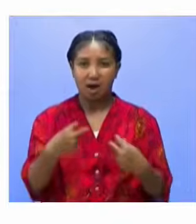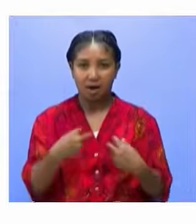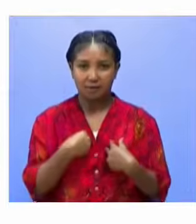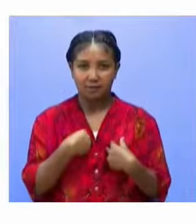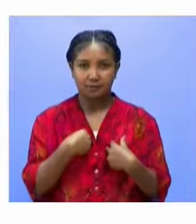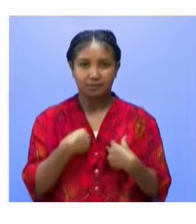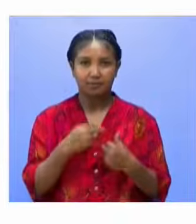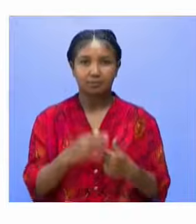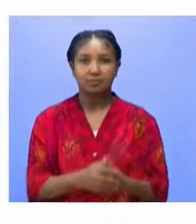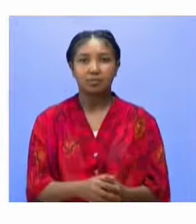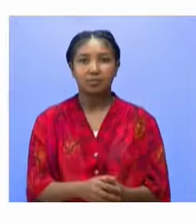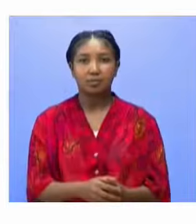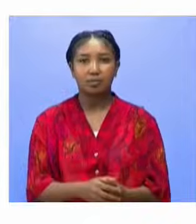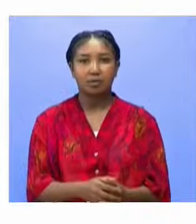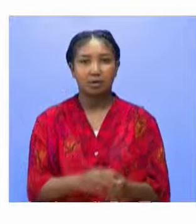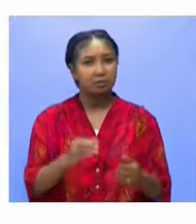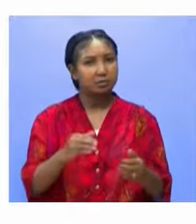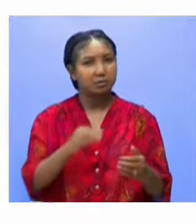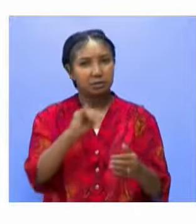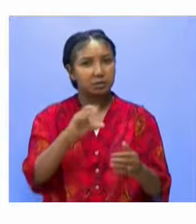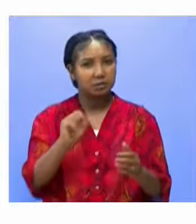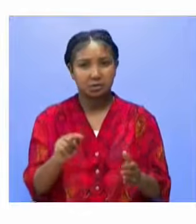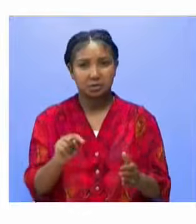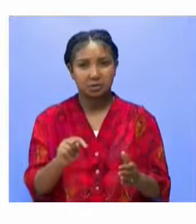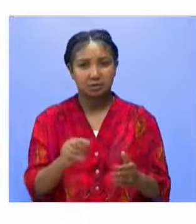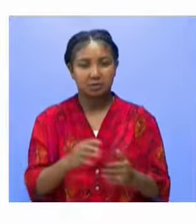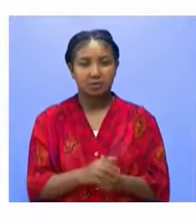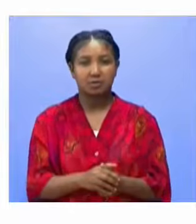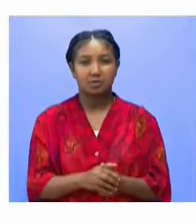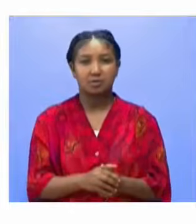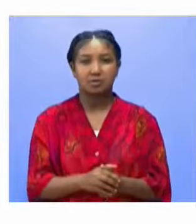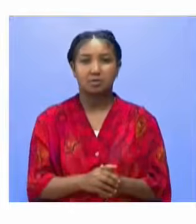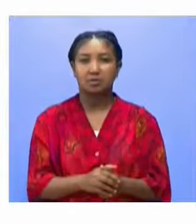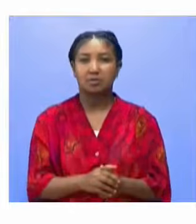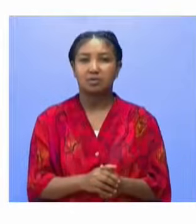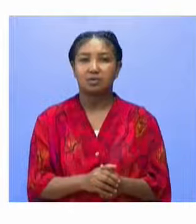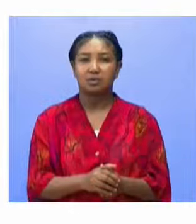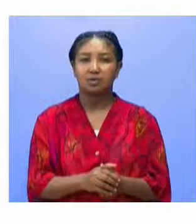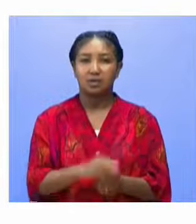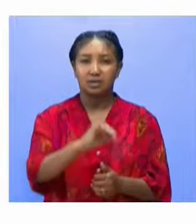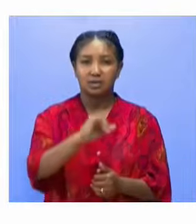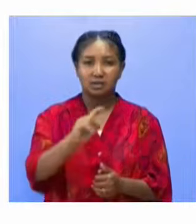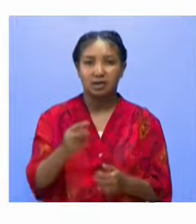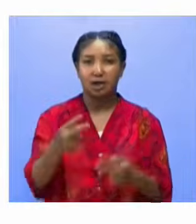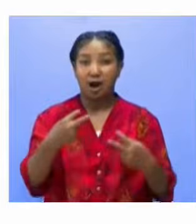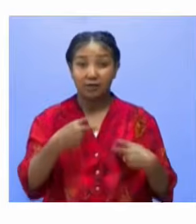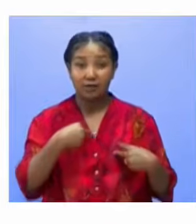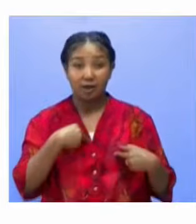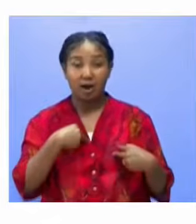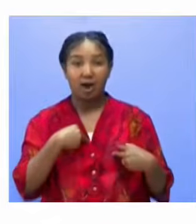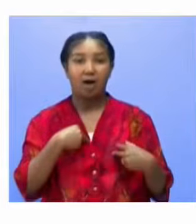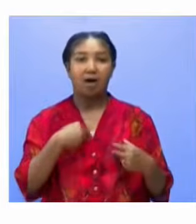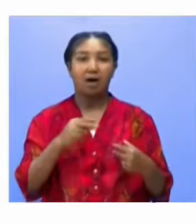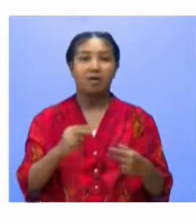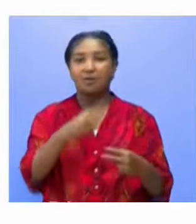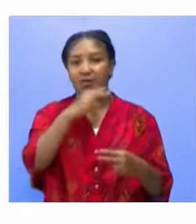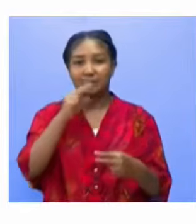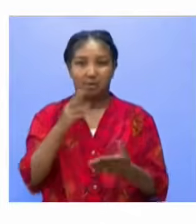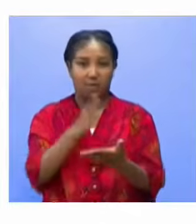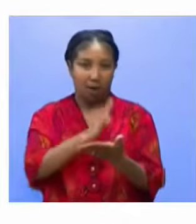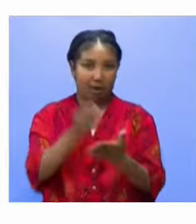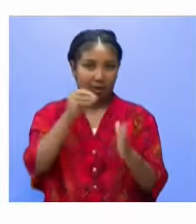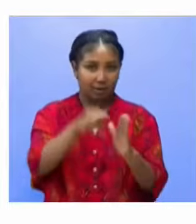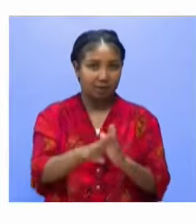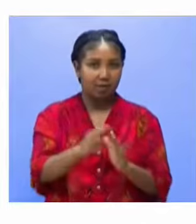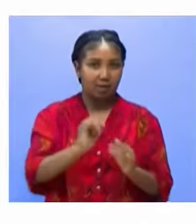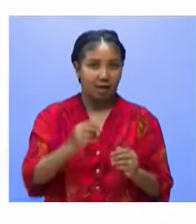I've just here. It goes between have and verb 3. I